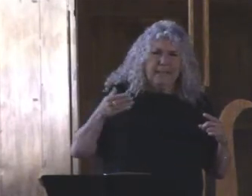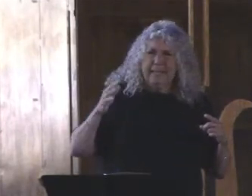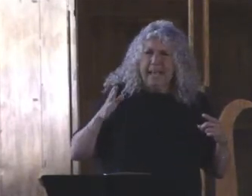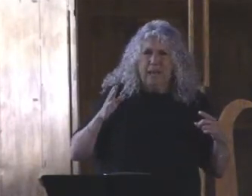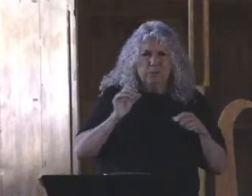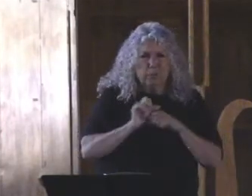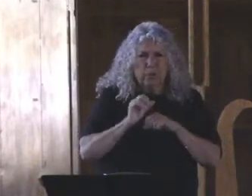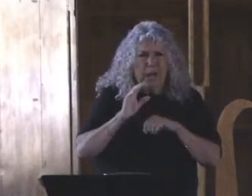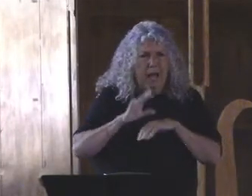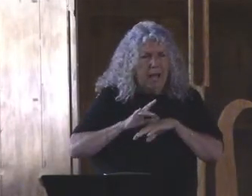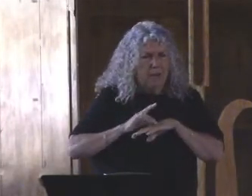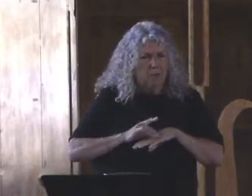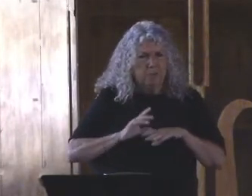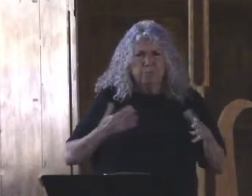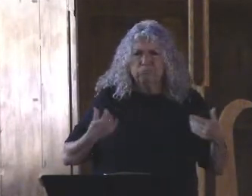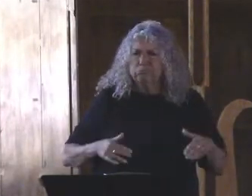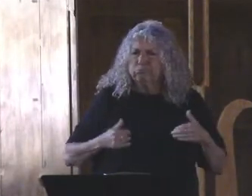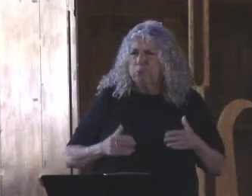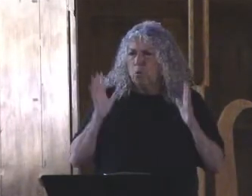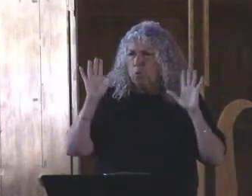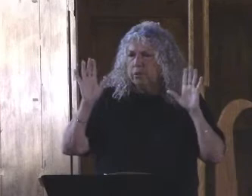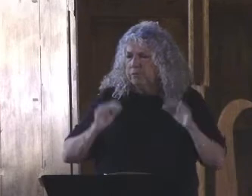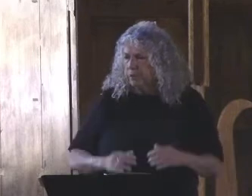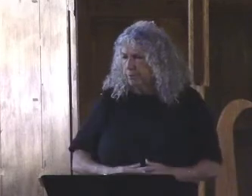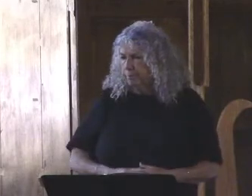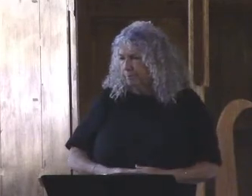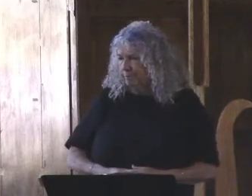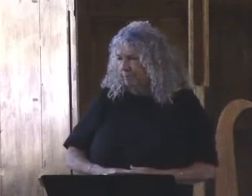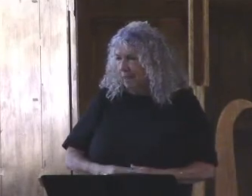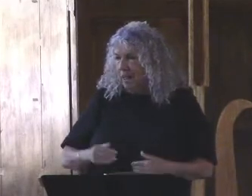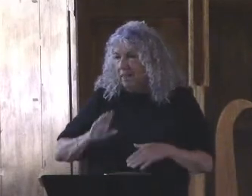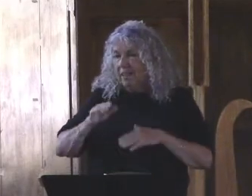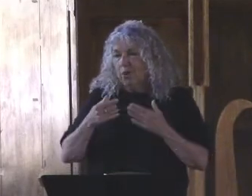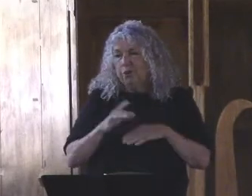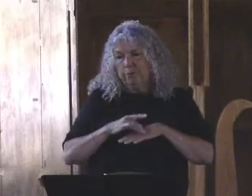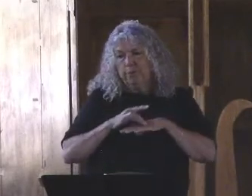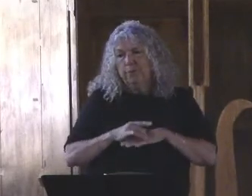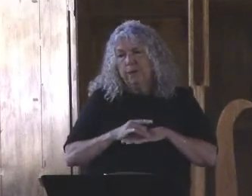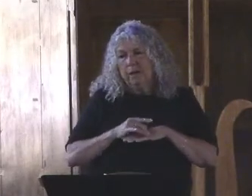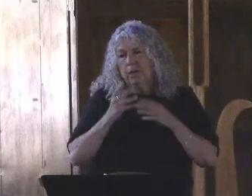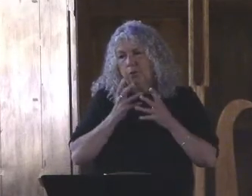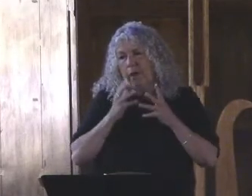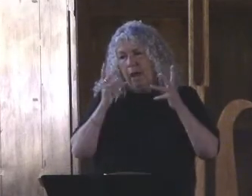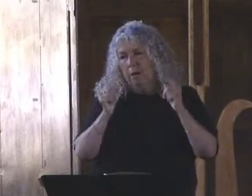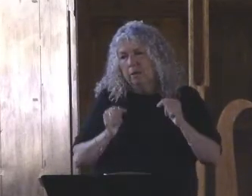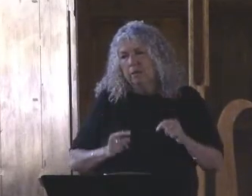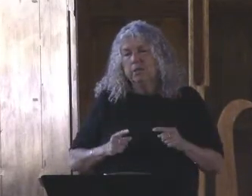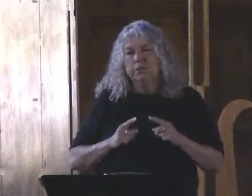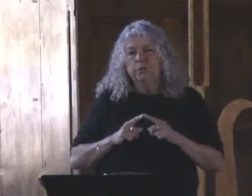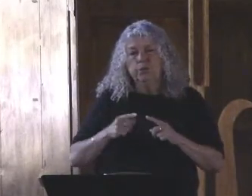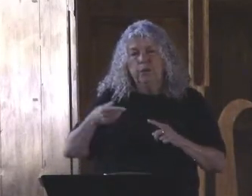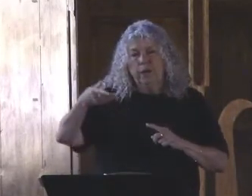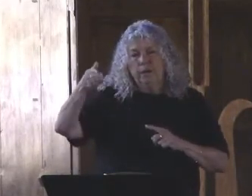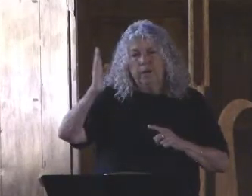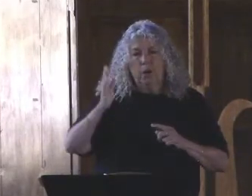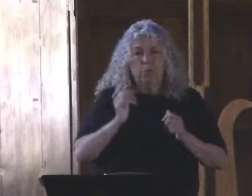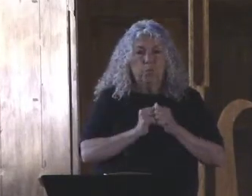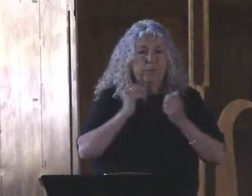God's deeds on our behalf are marvelous. Let all the earth rejoice God with